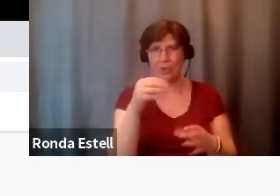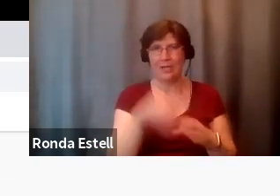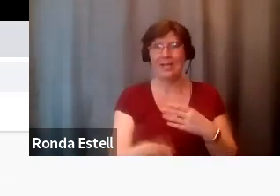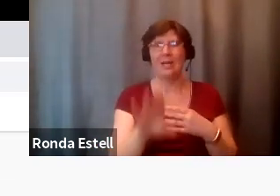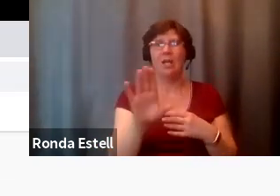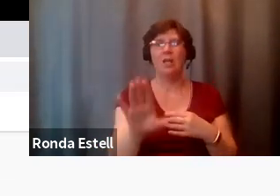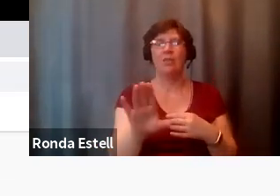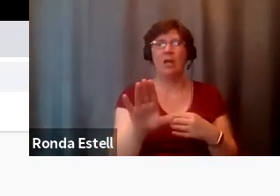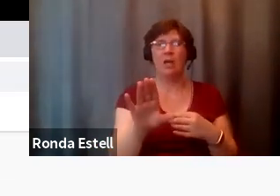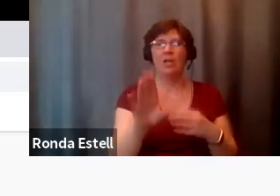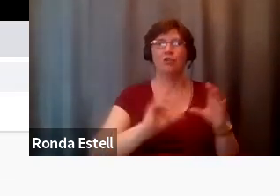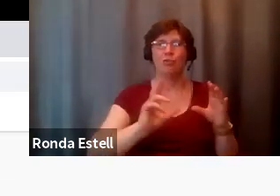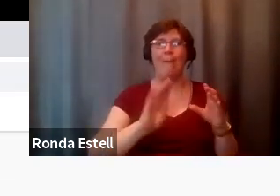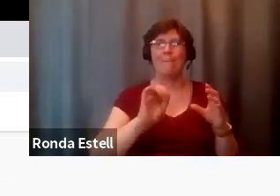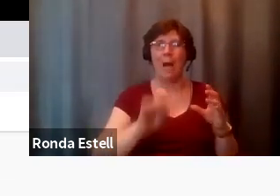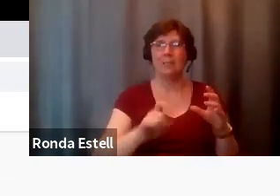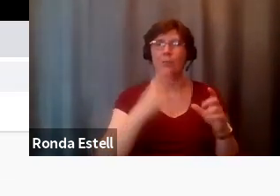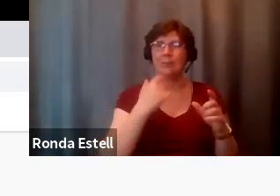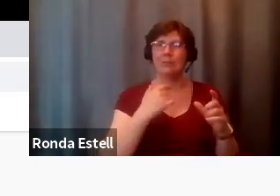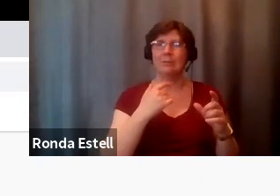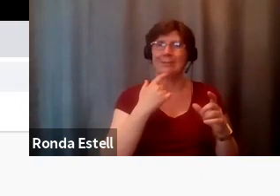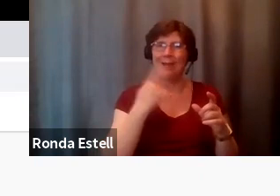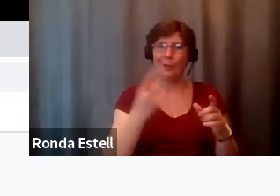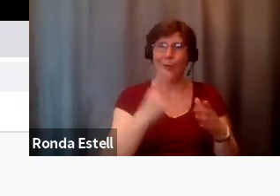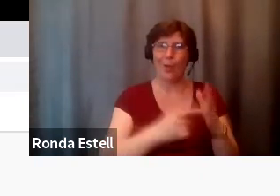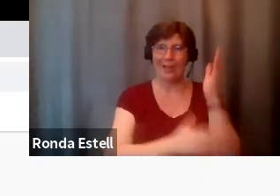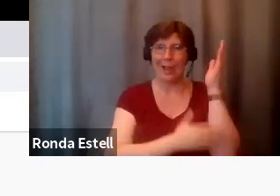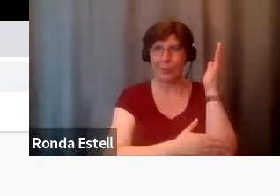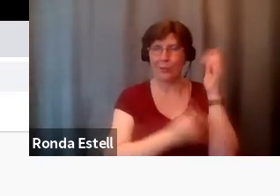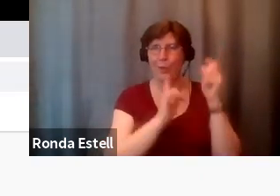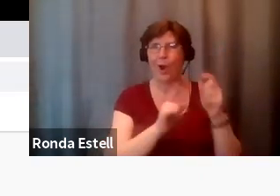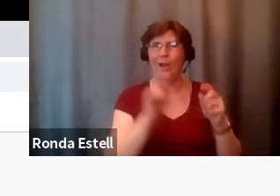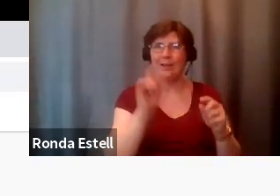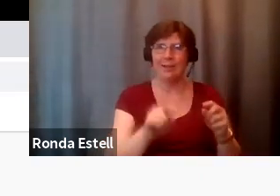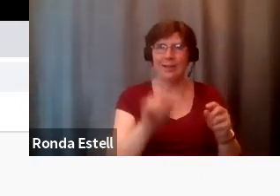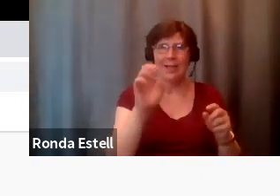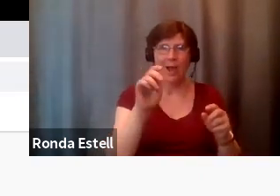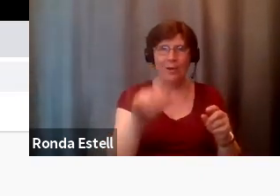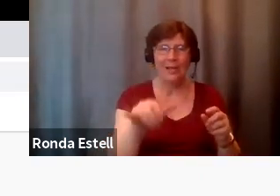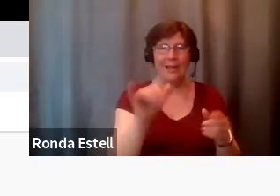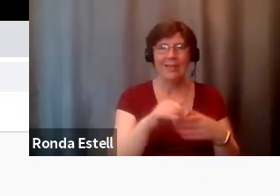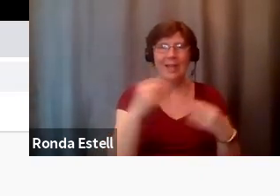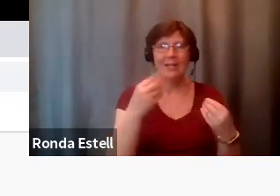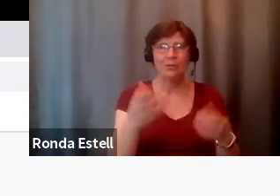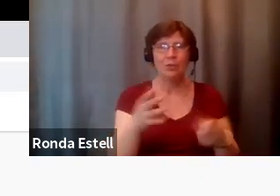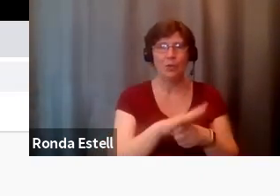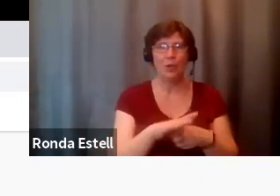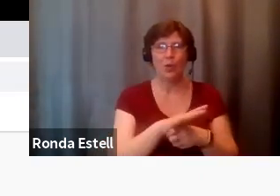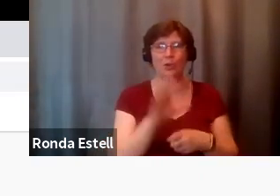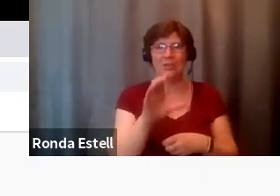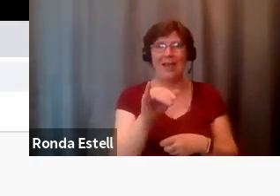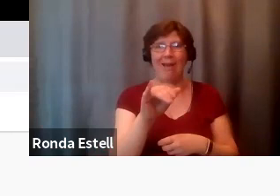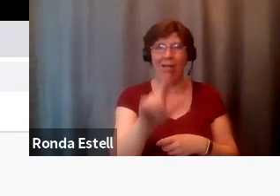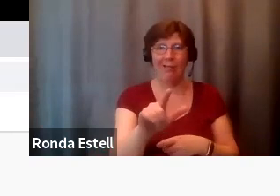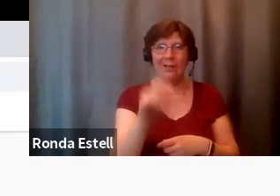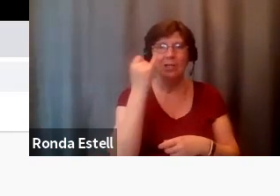you what county you are when you give us your address. And you click county, and essentially that gives you your local CIL. So if